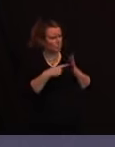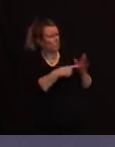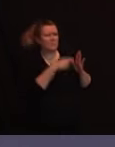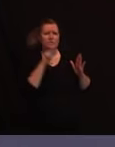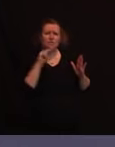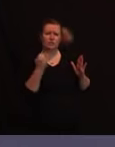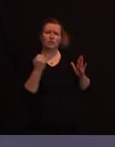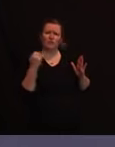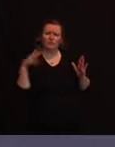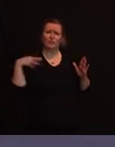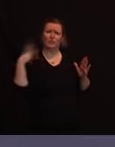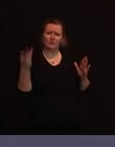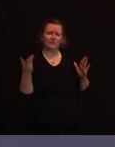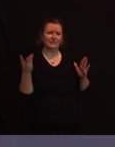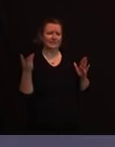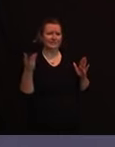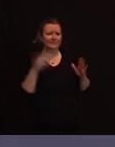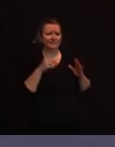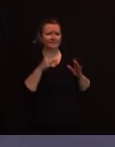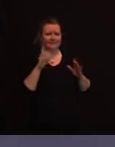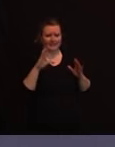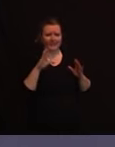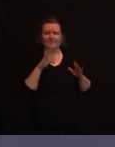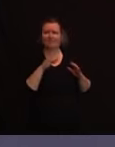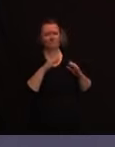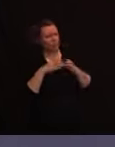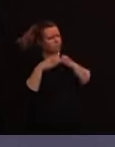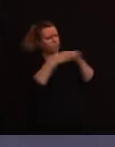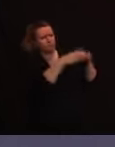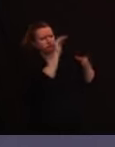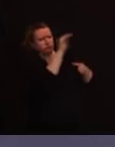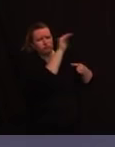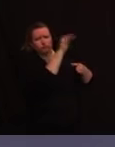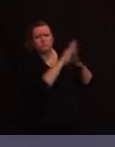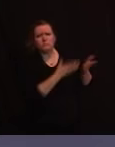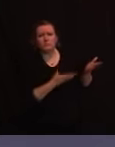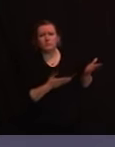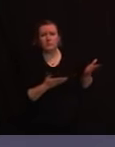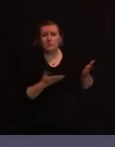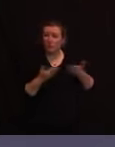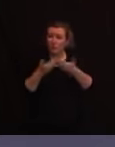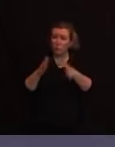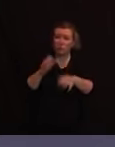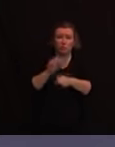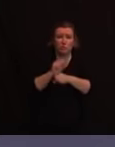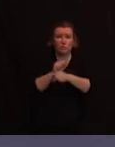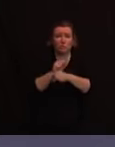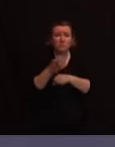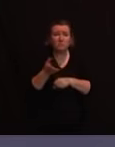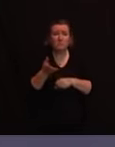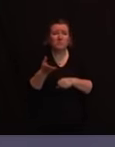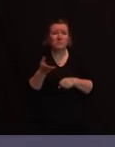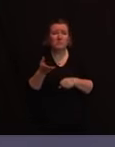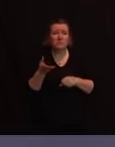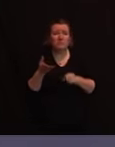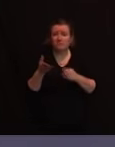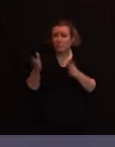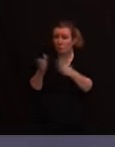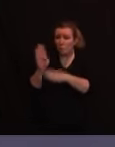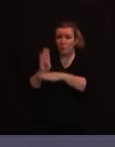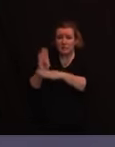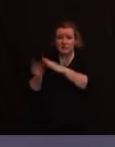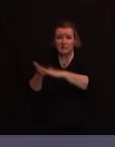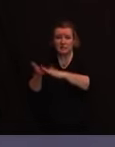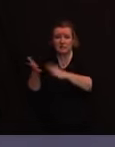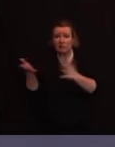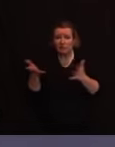whether you've lost your job, you're a small business, or frankly the state of New Jersey, with expenses that look like this and